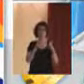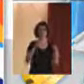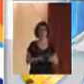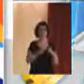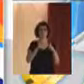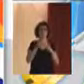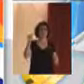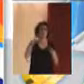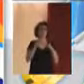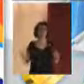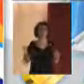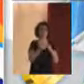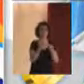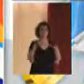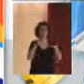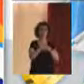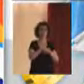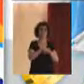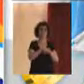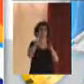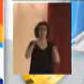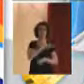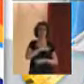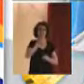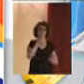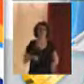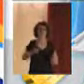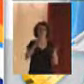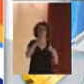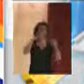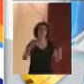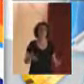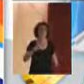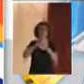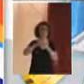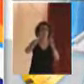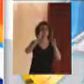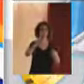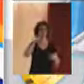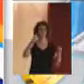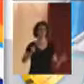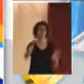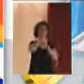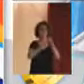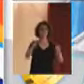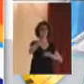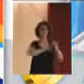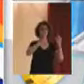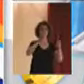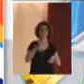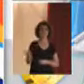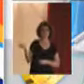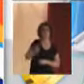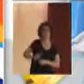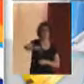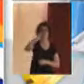socially excluded. It means to offer updated information on health to clinicians